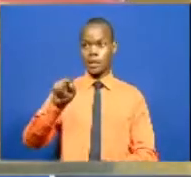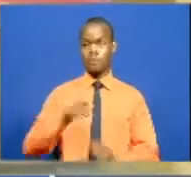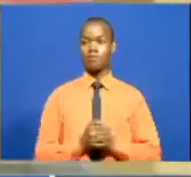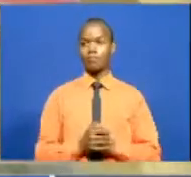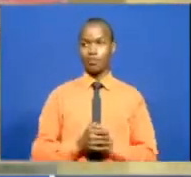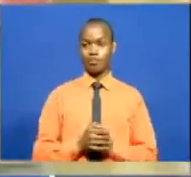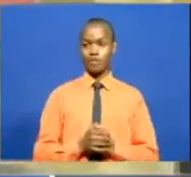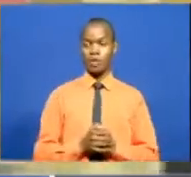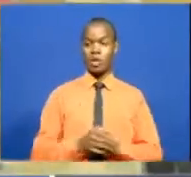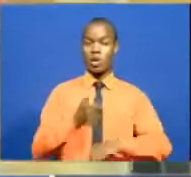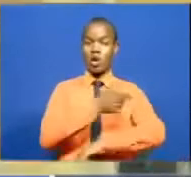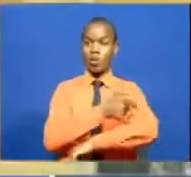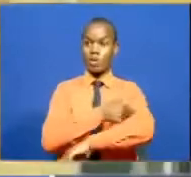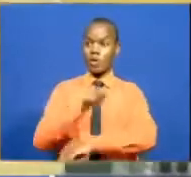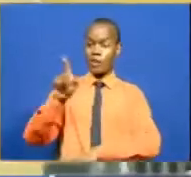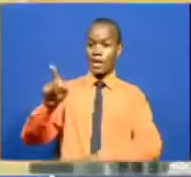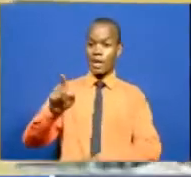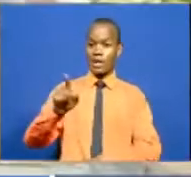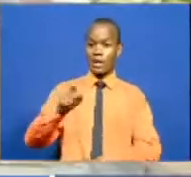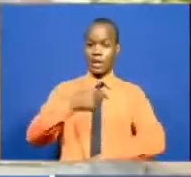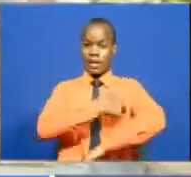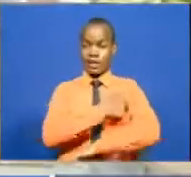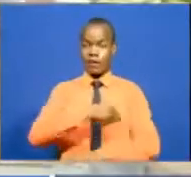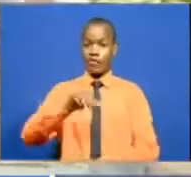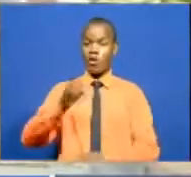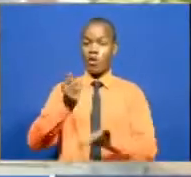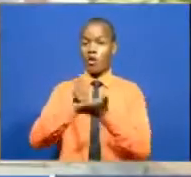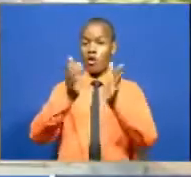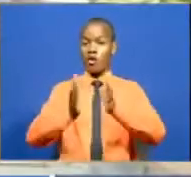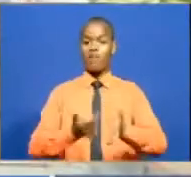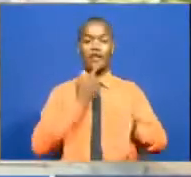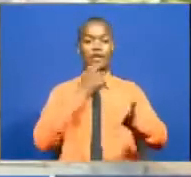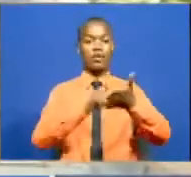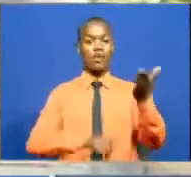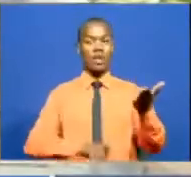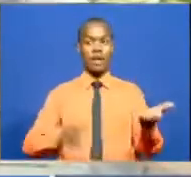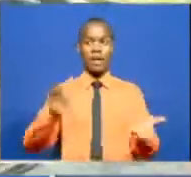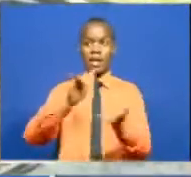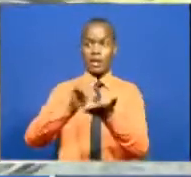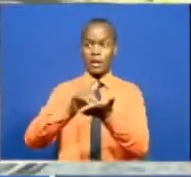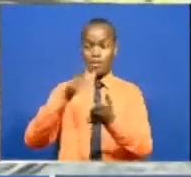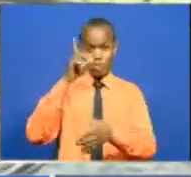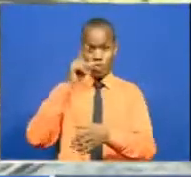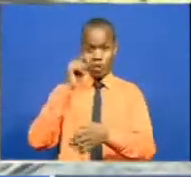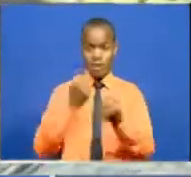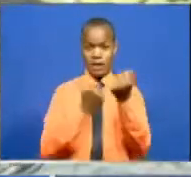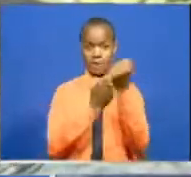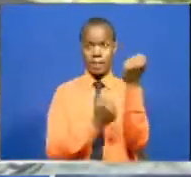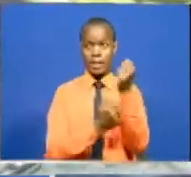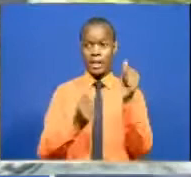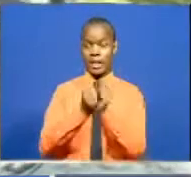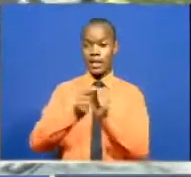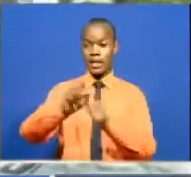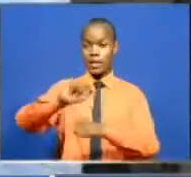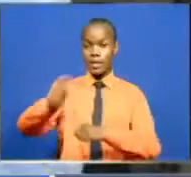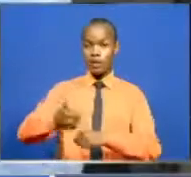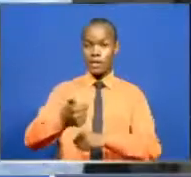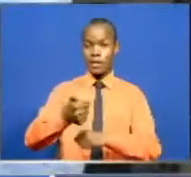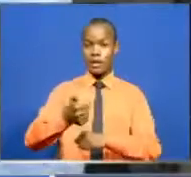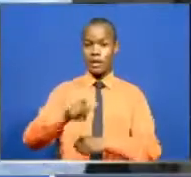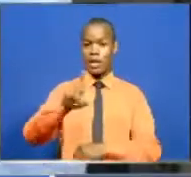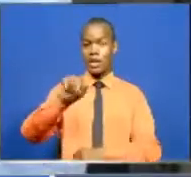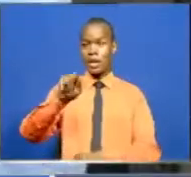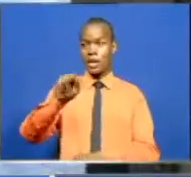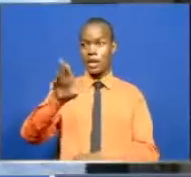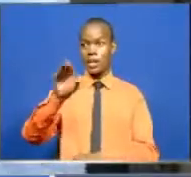Chief Executive Officer Iqbal Kandawara said the Mombasa Cement Limited's donation of the 10,000 liters of oxygen and the